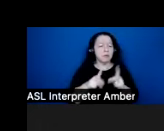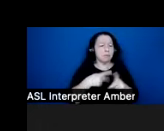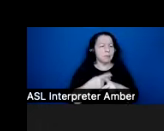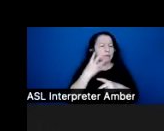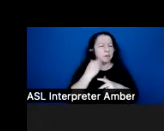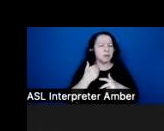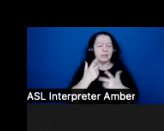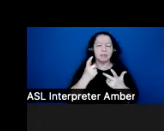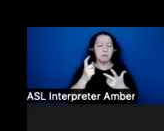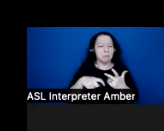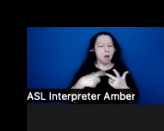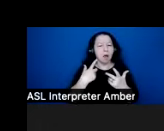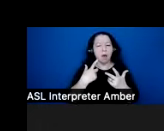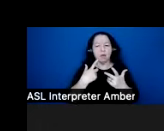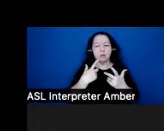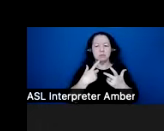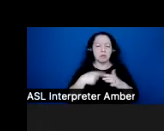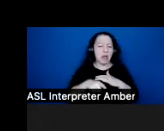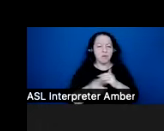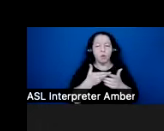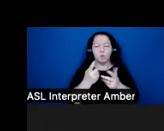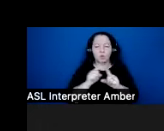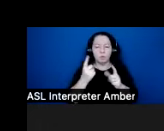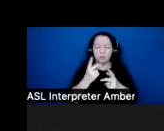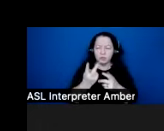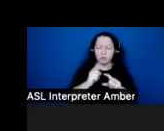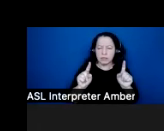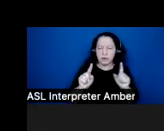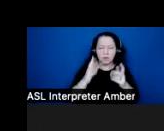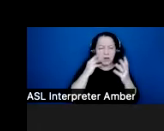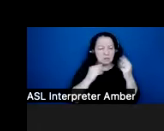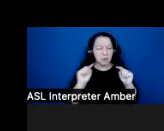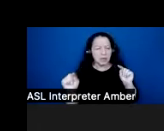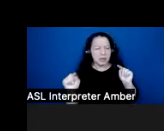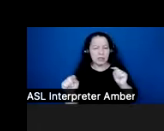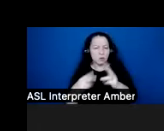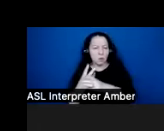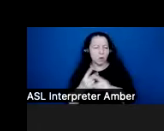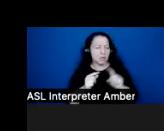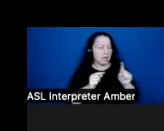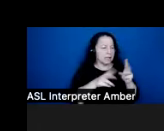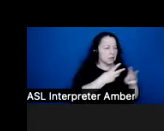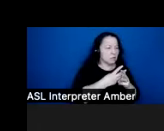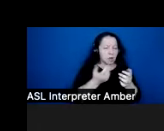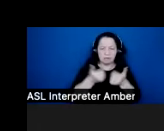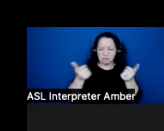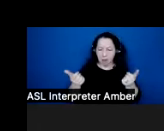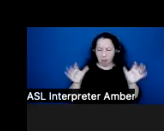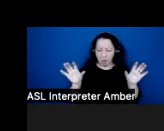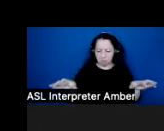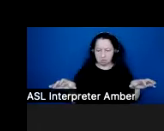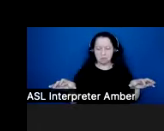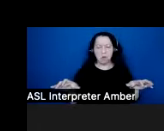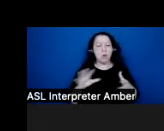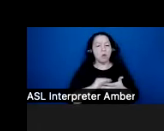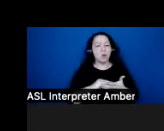our experience, right, that we've had to navigate the mainstream also. So learning to speak more